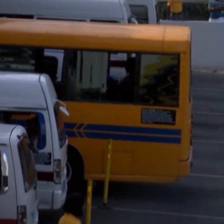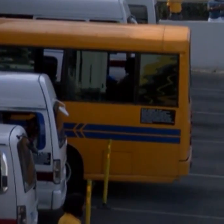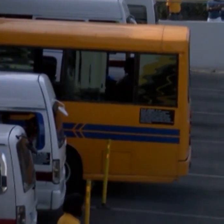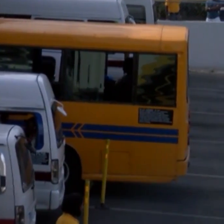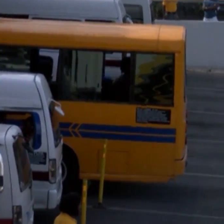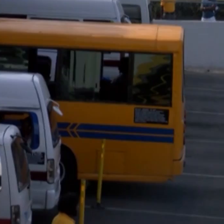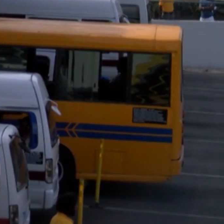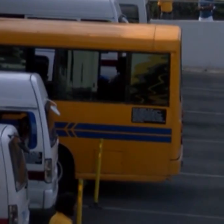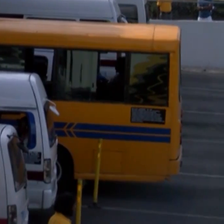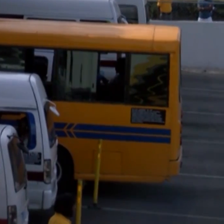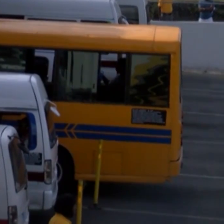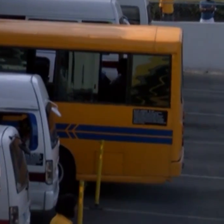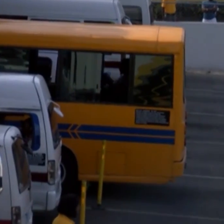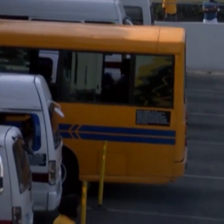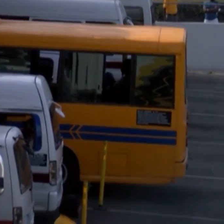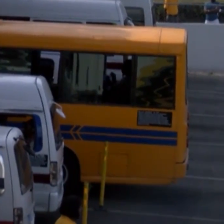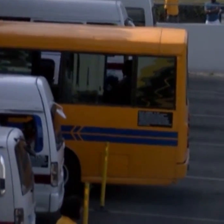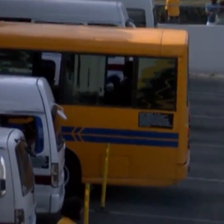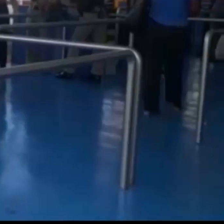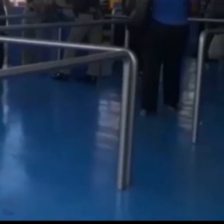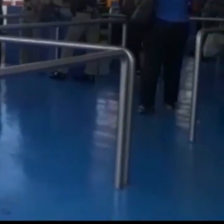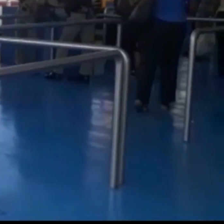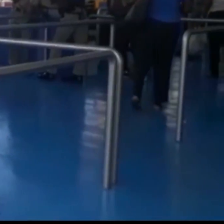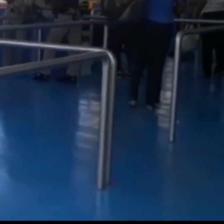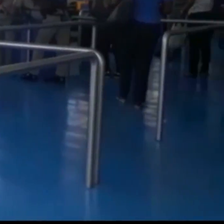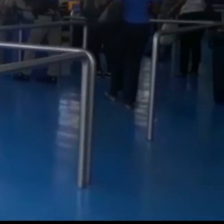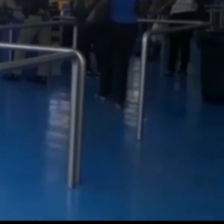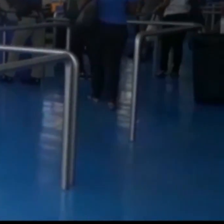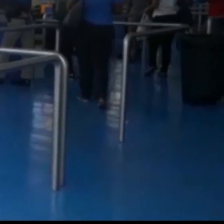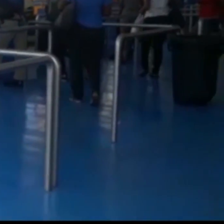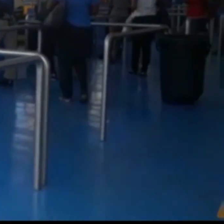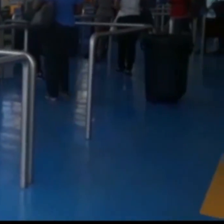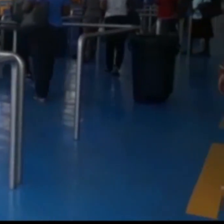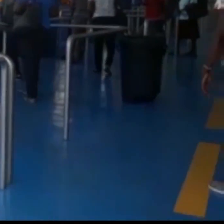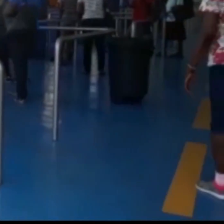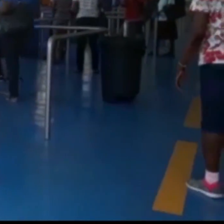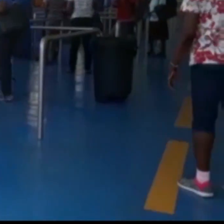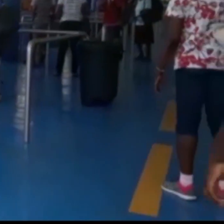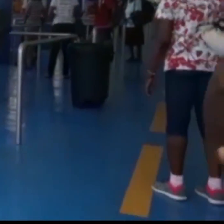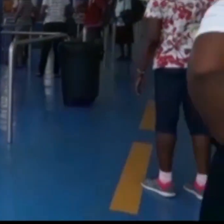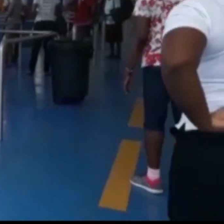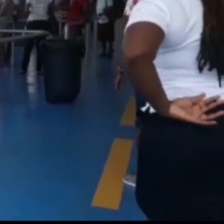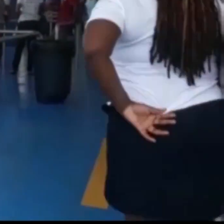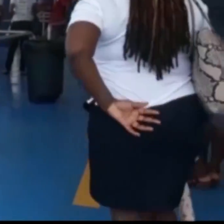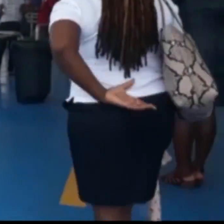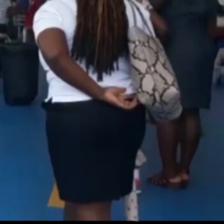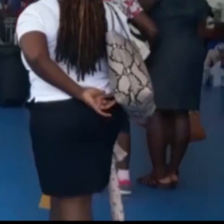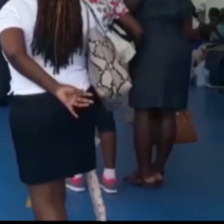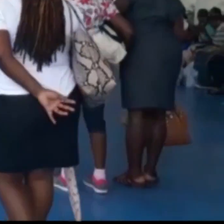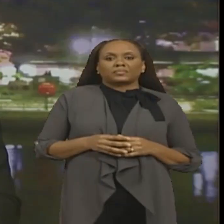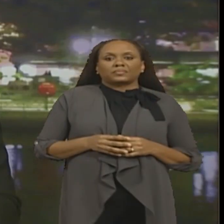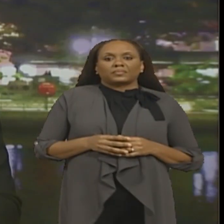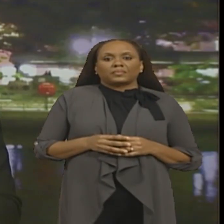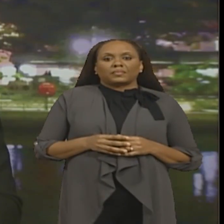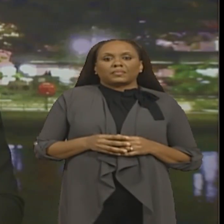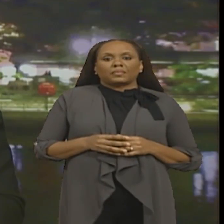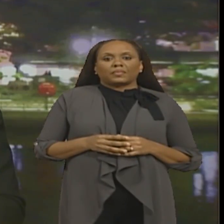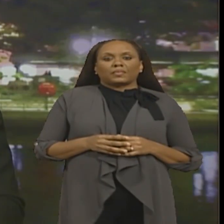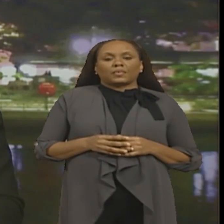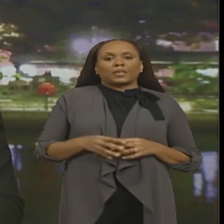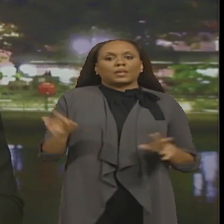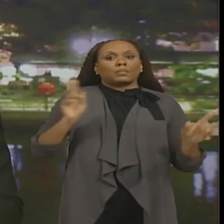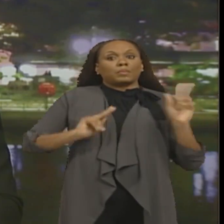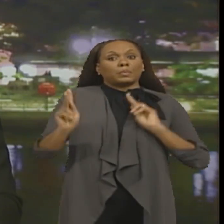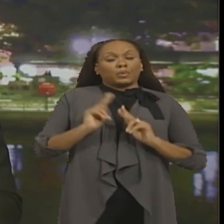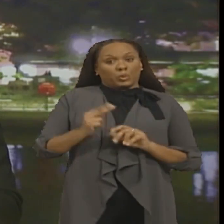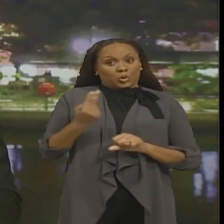such, it must be careful not to encroach on the owners' rights. Sharika Griffith, CBC News.